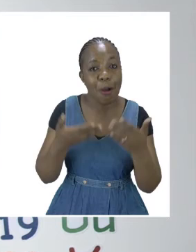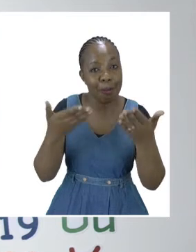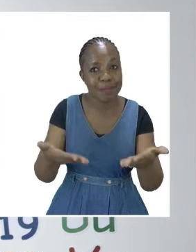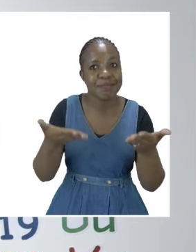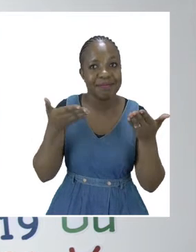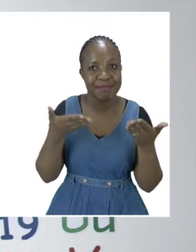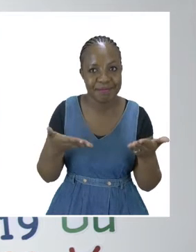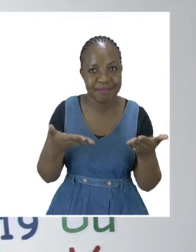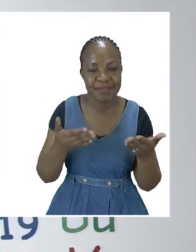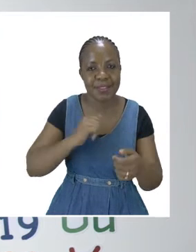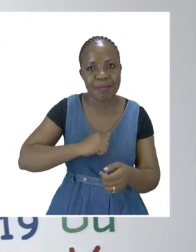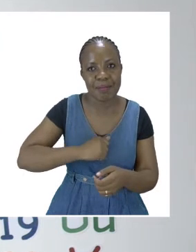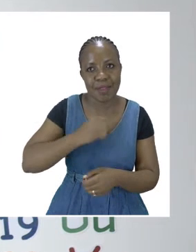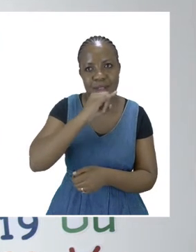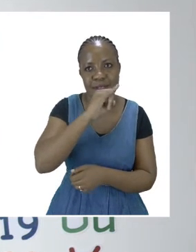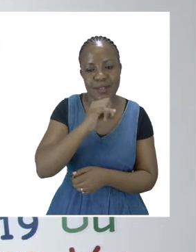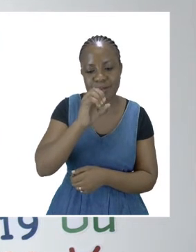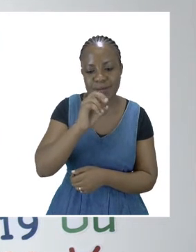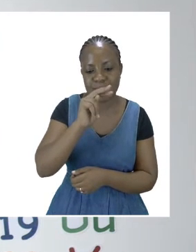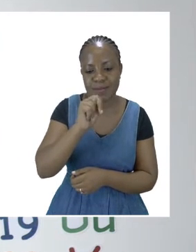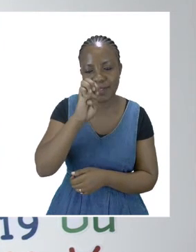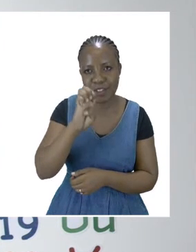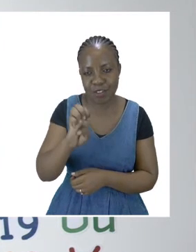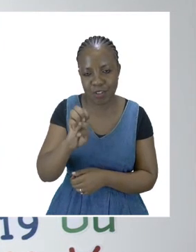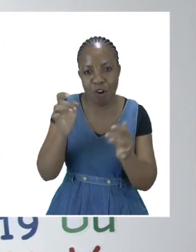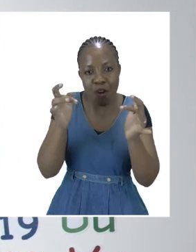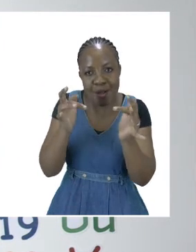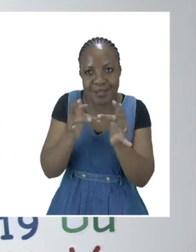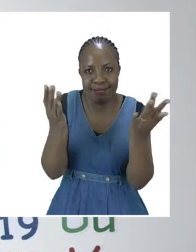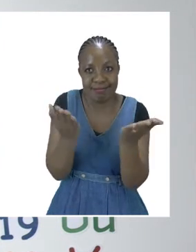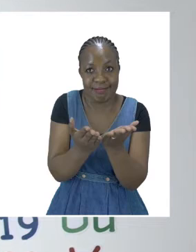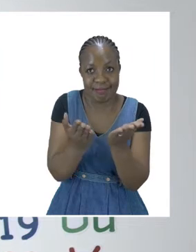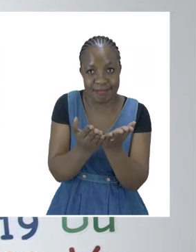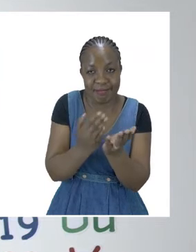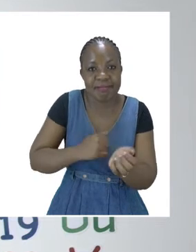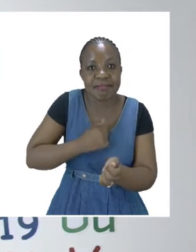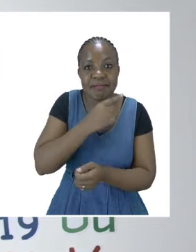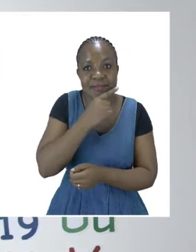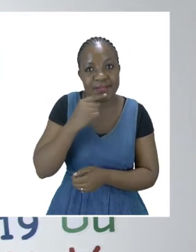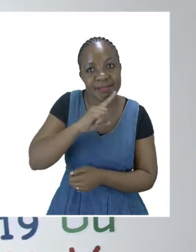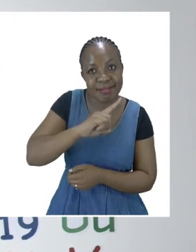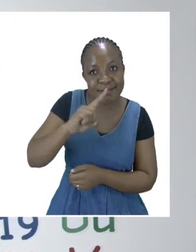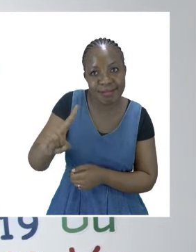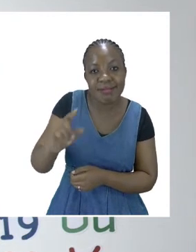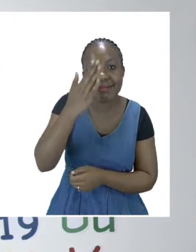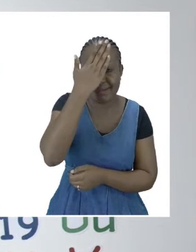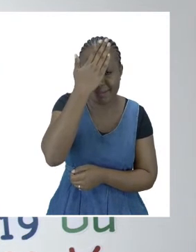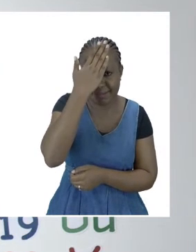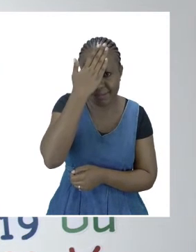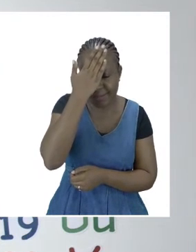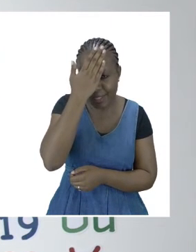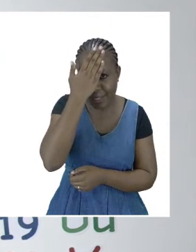Welcome to My Zone Online School. My name is Teacher Mutsa. Get your education